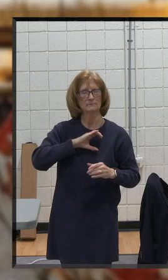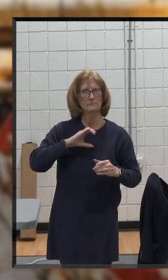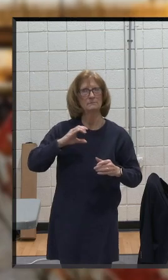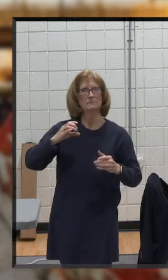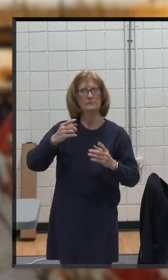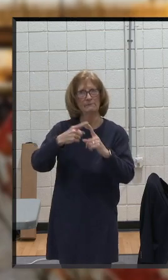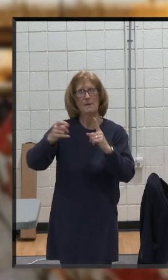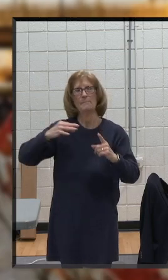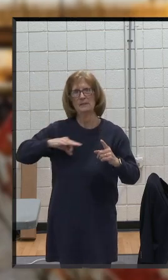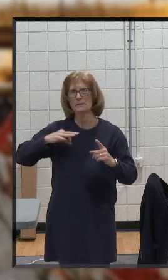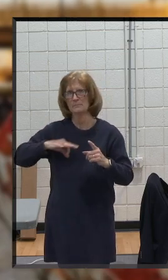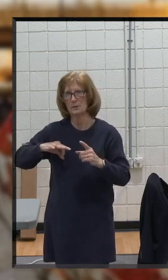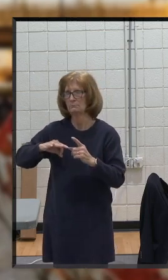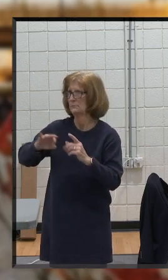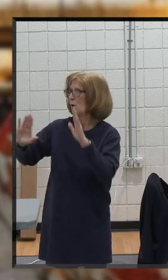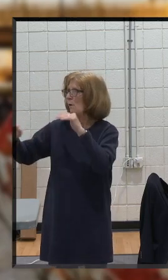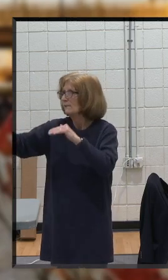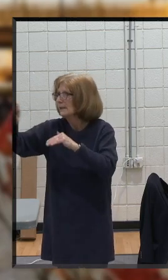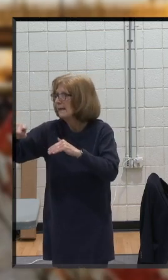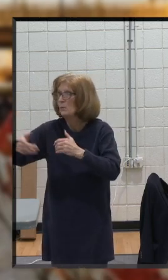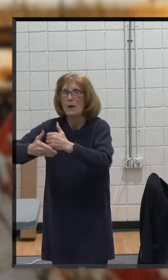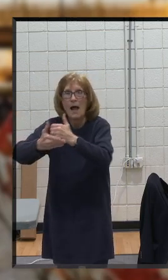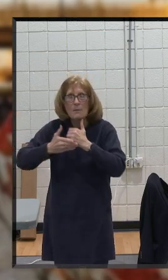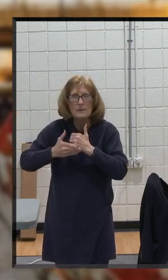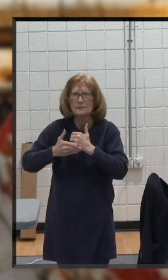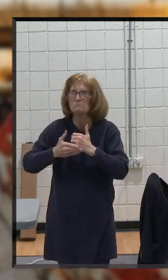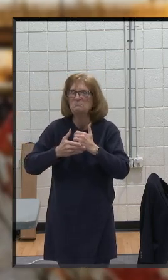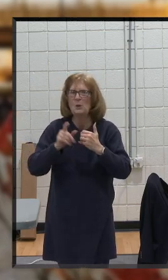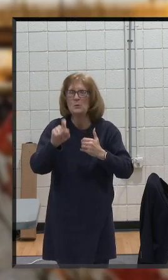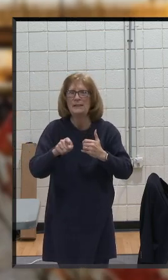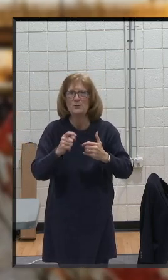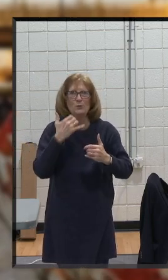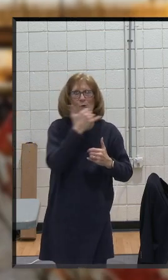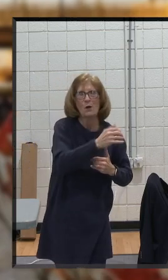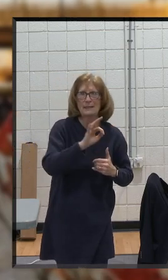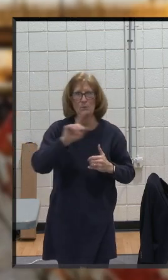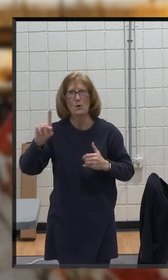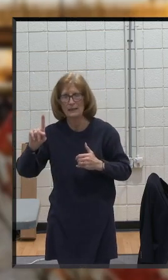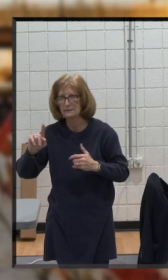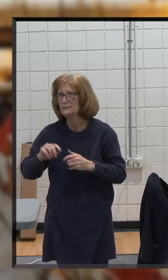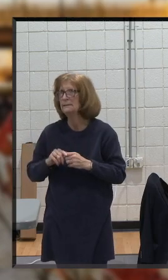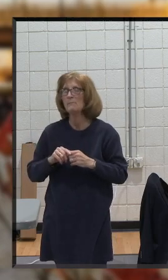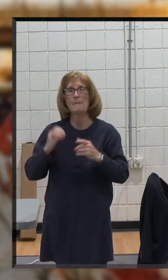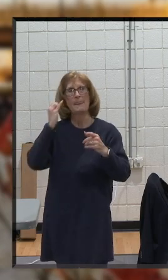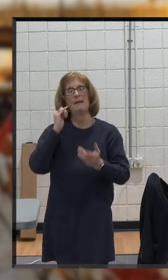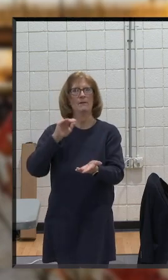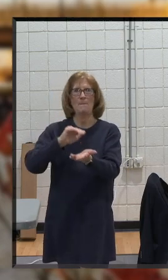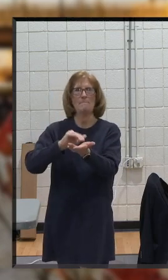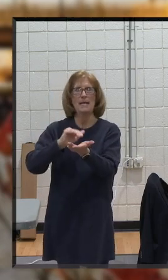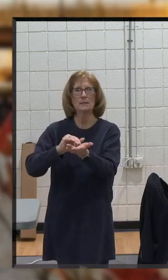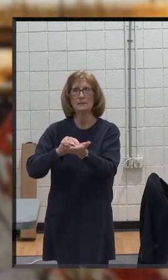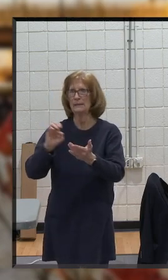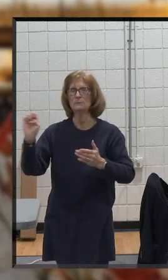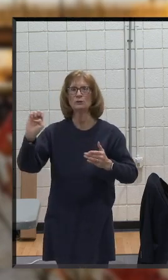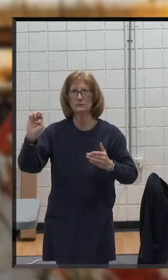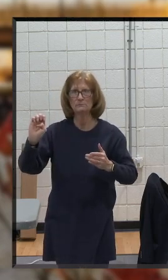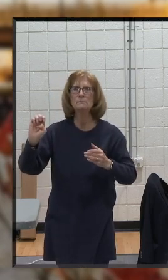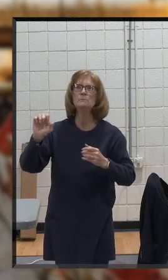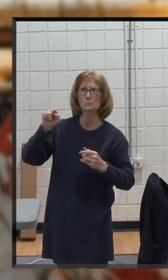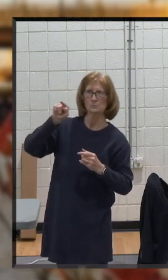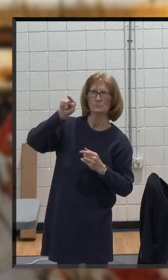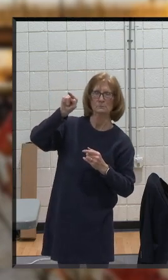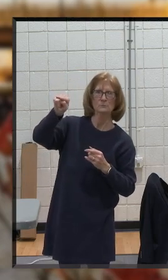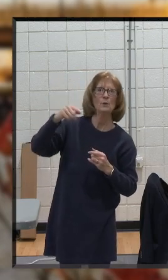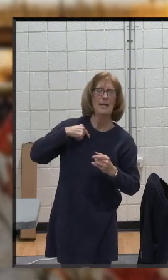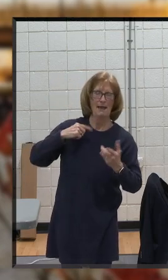able to call 911, I would hope. And if I have a medical emergency, I hope somebody would alert the right